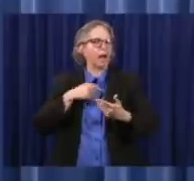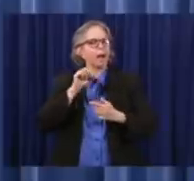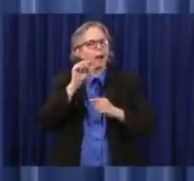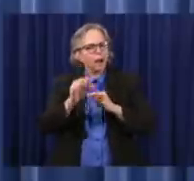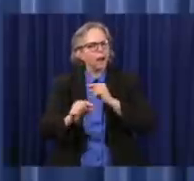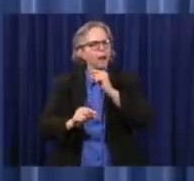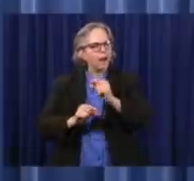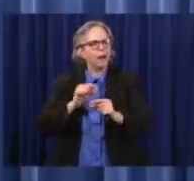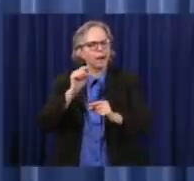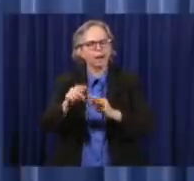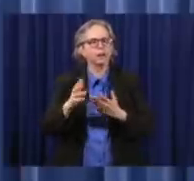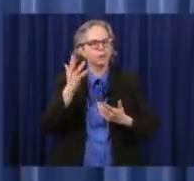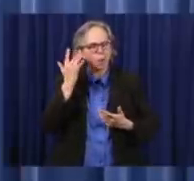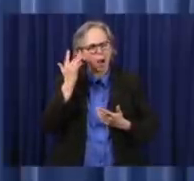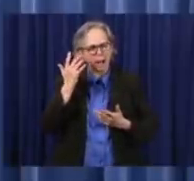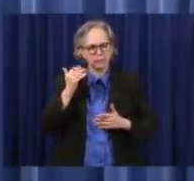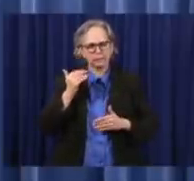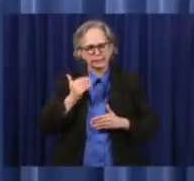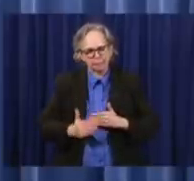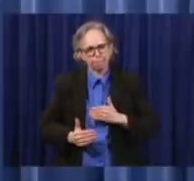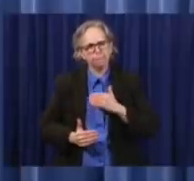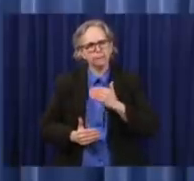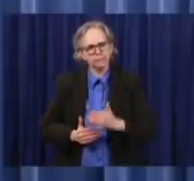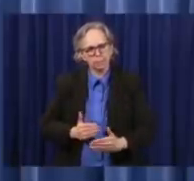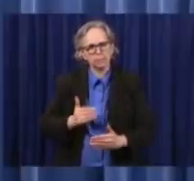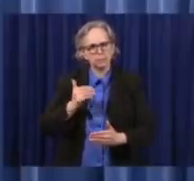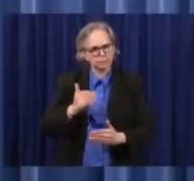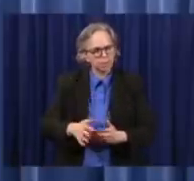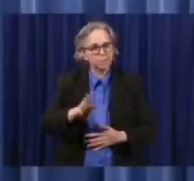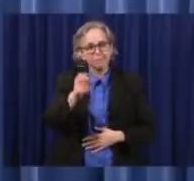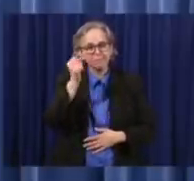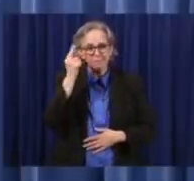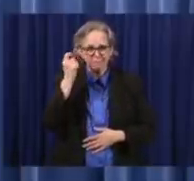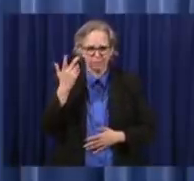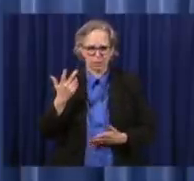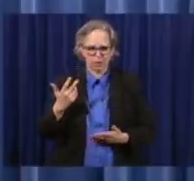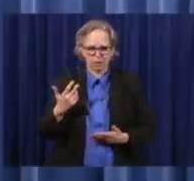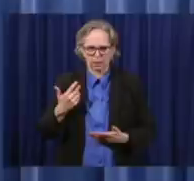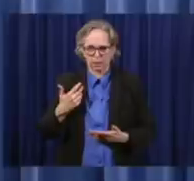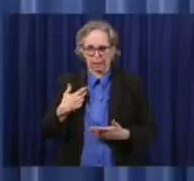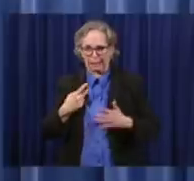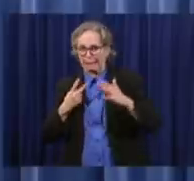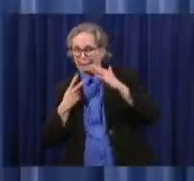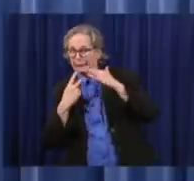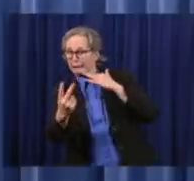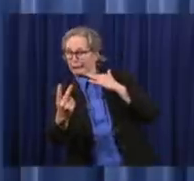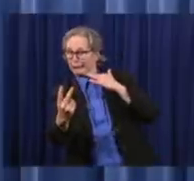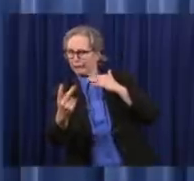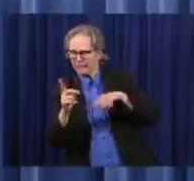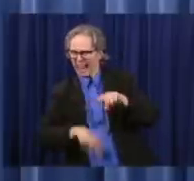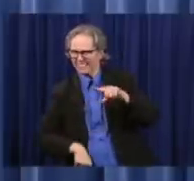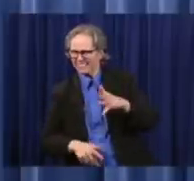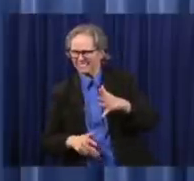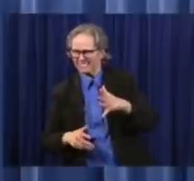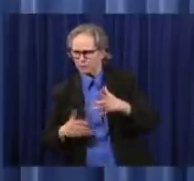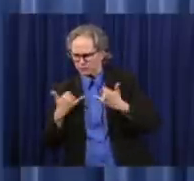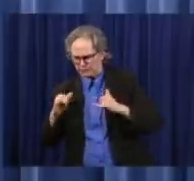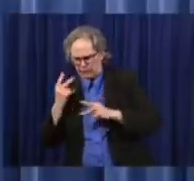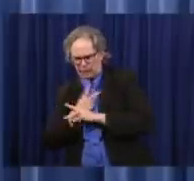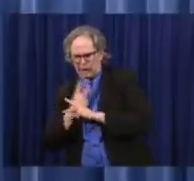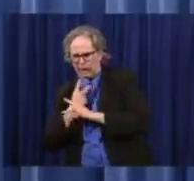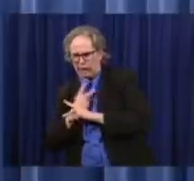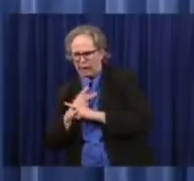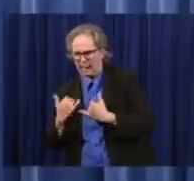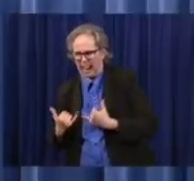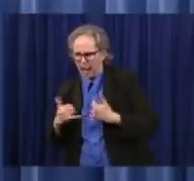is not knowing where this virus is going and not knowing, being